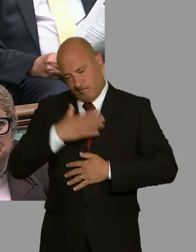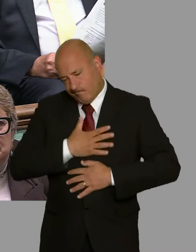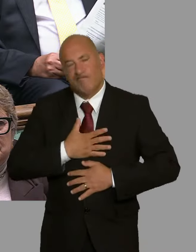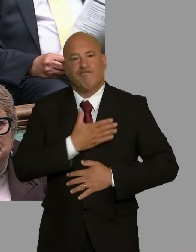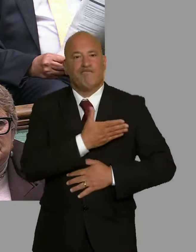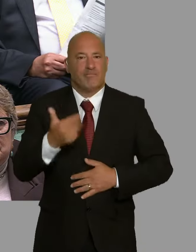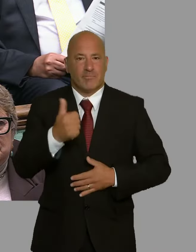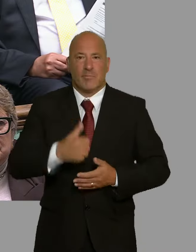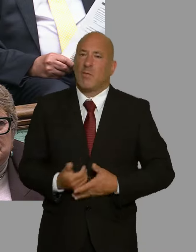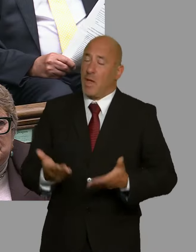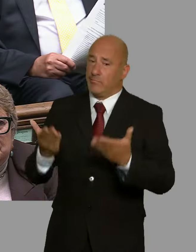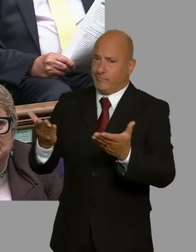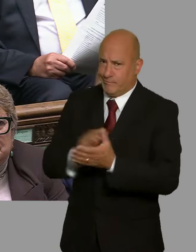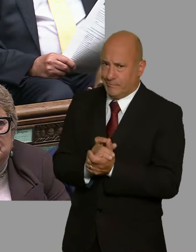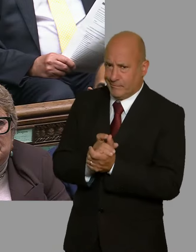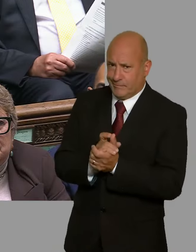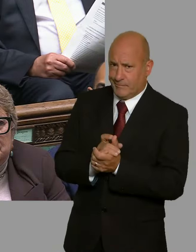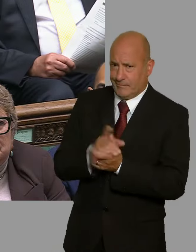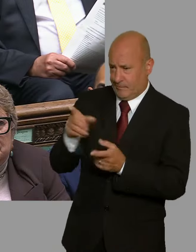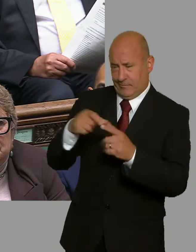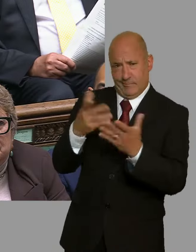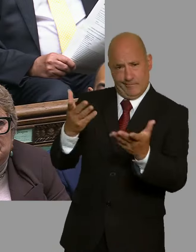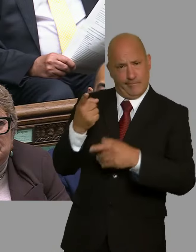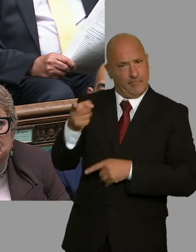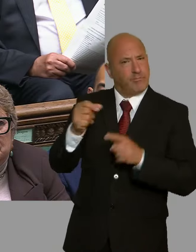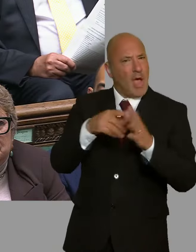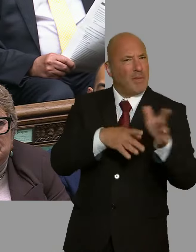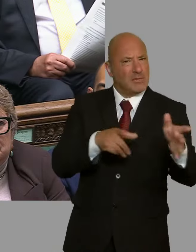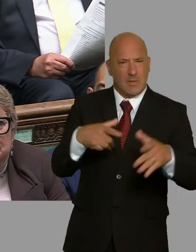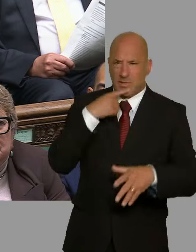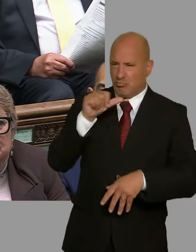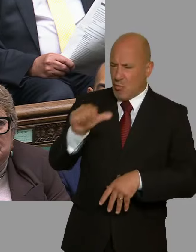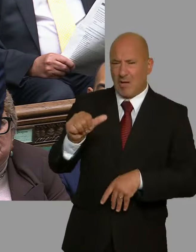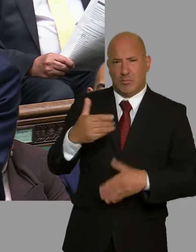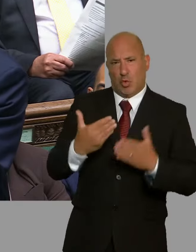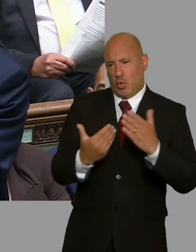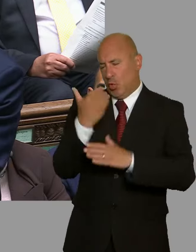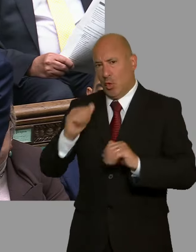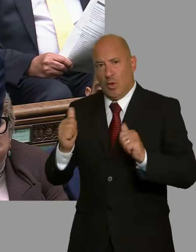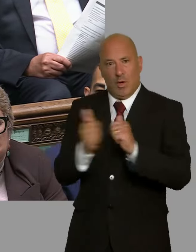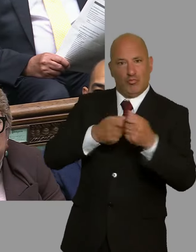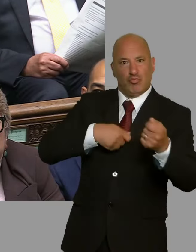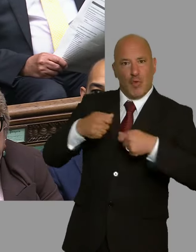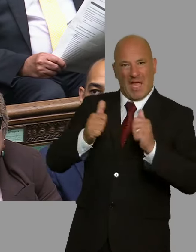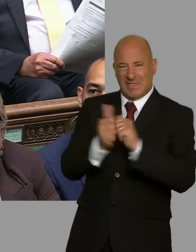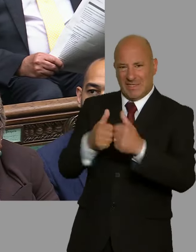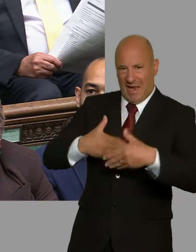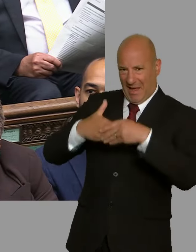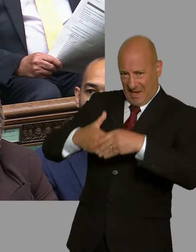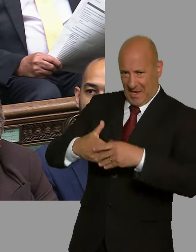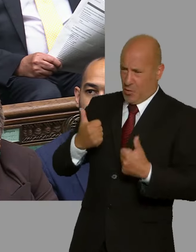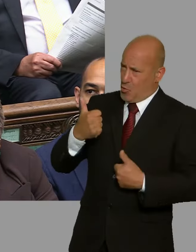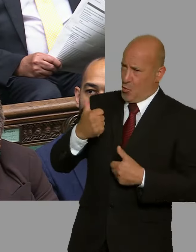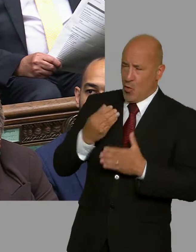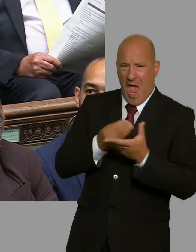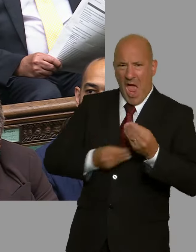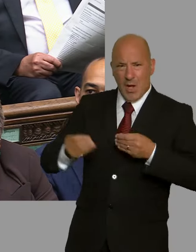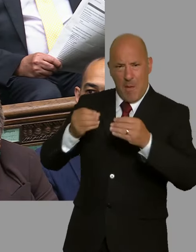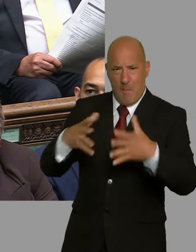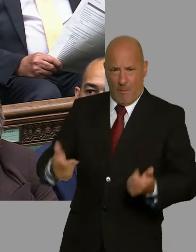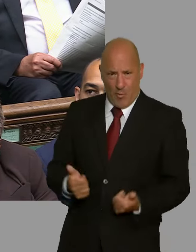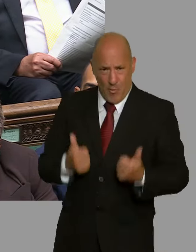that struggling families and pensioners see the benefits of the growth? He teased the House with his first answer to his honourable